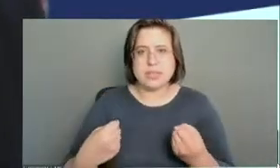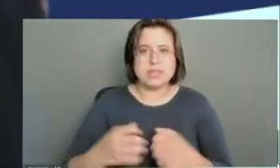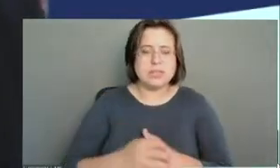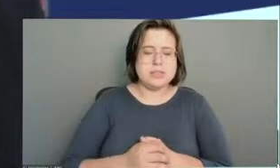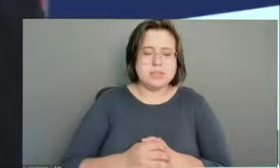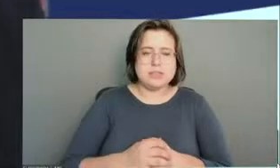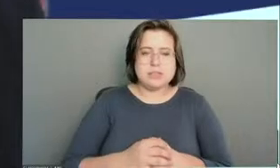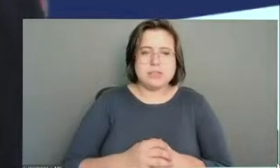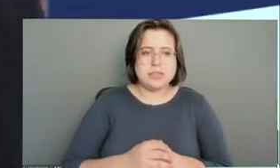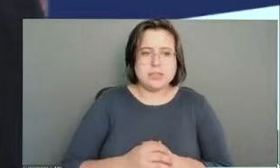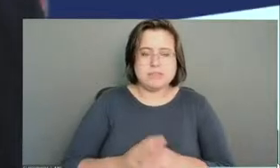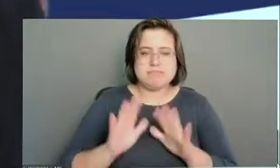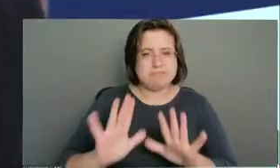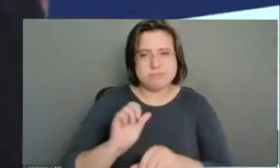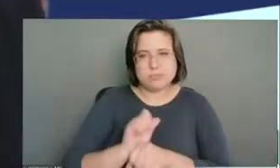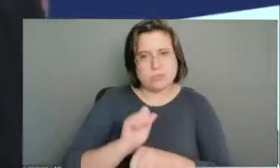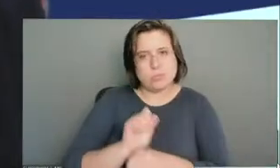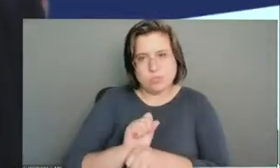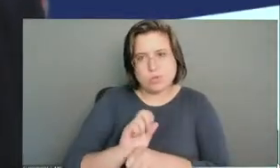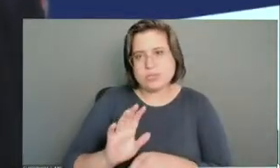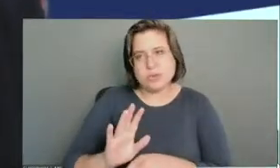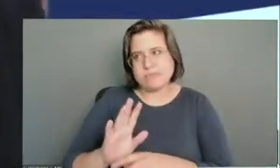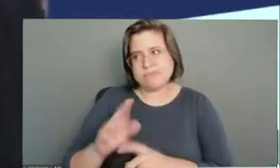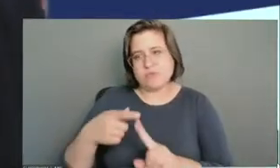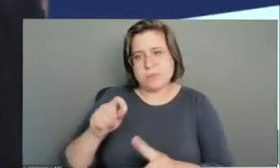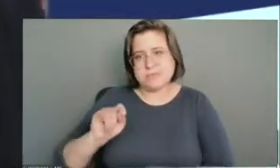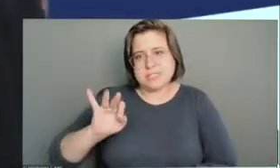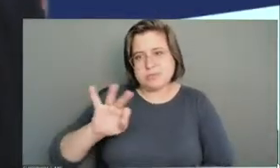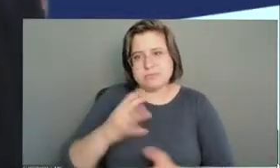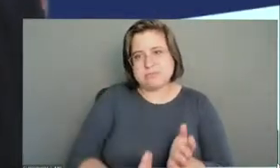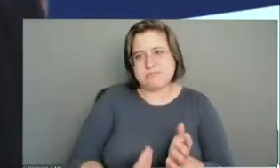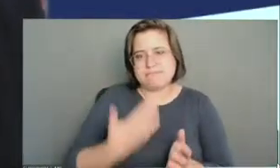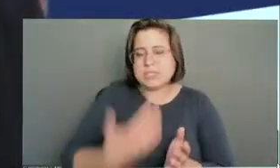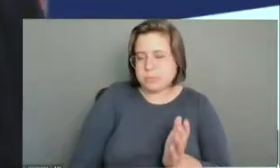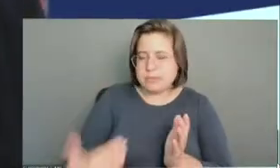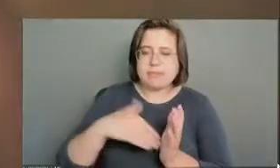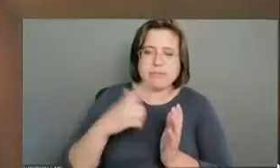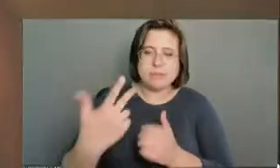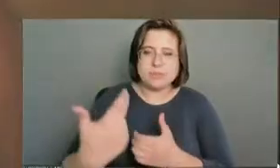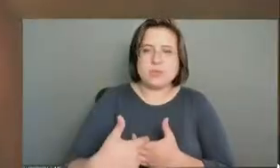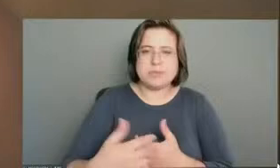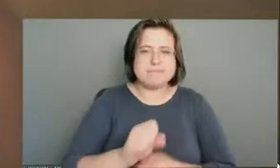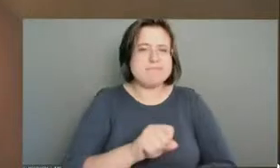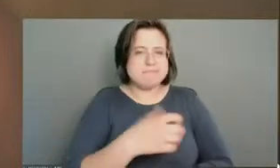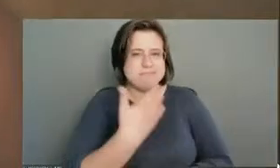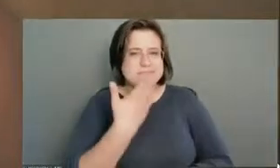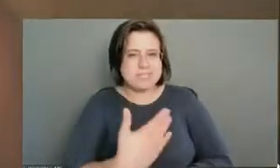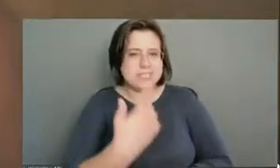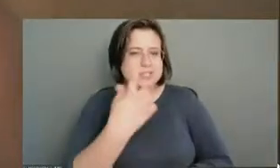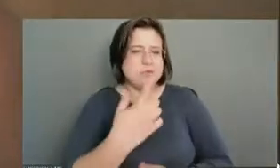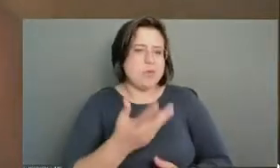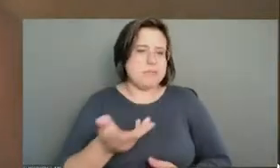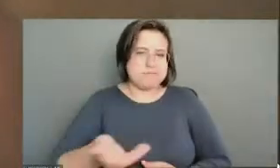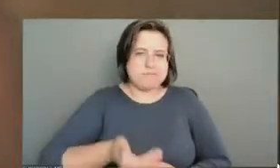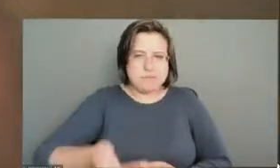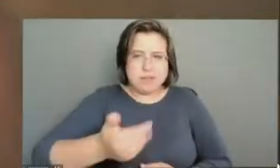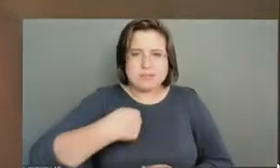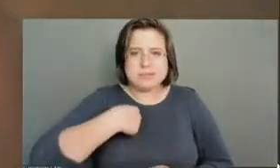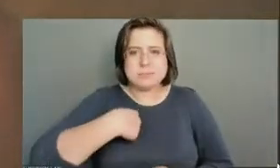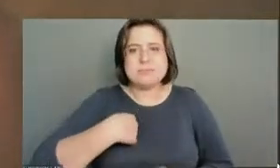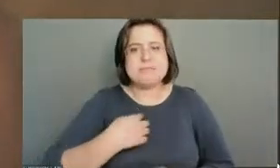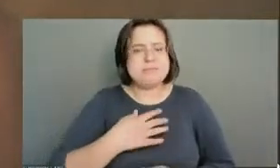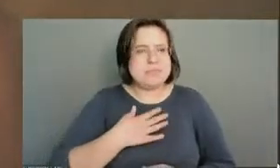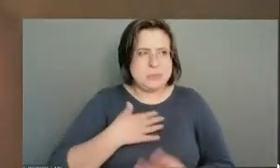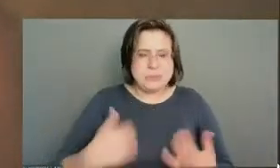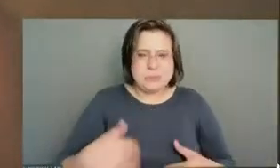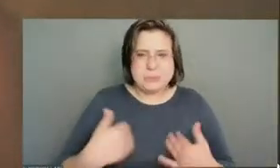inform our work. So on behalf of the task force, thank you again for joining us. Yes, thank you for having me. I can't tell you how refreshing it is